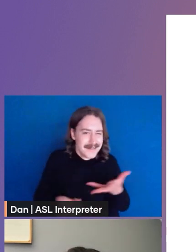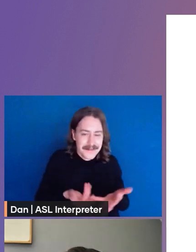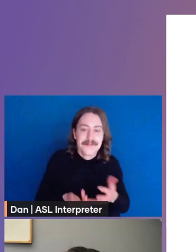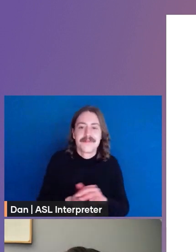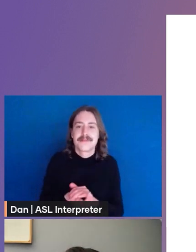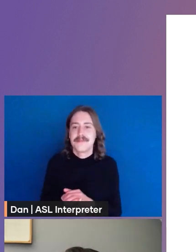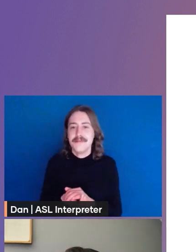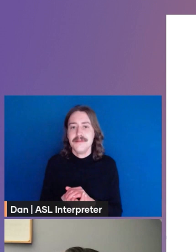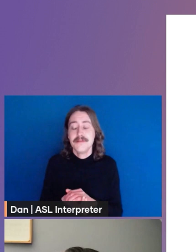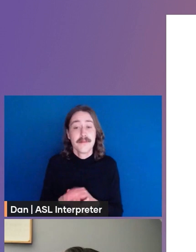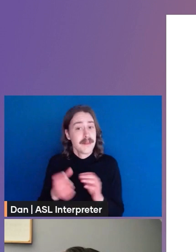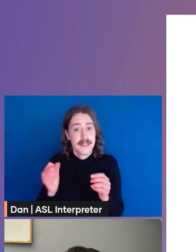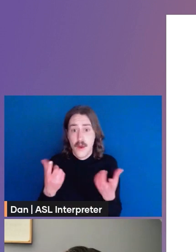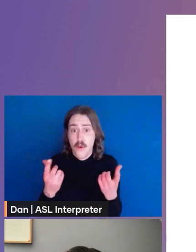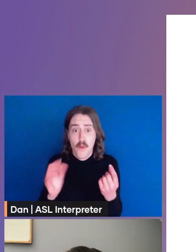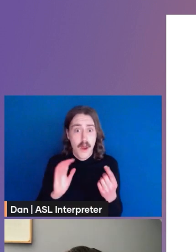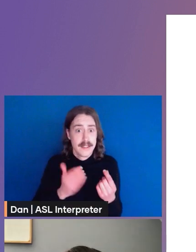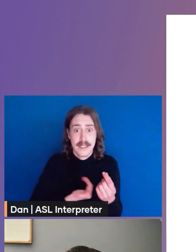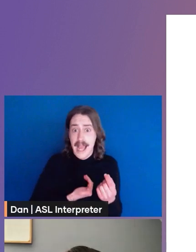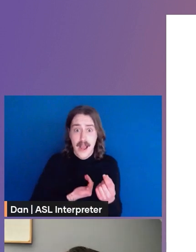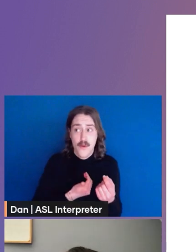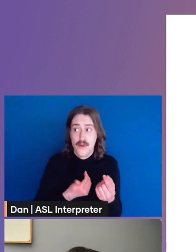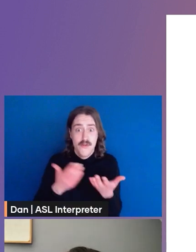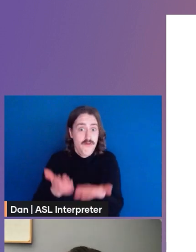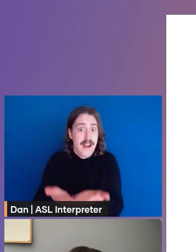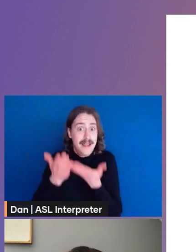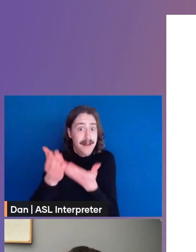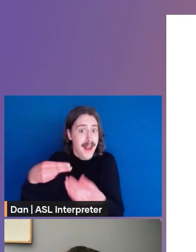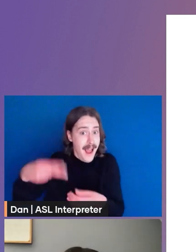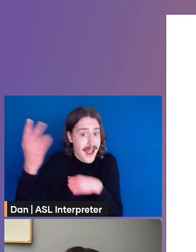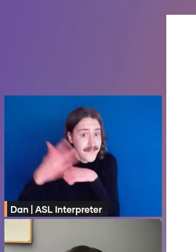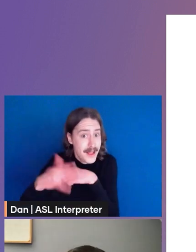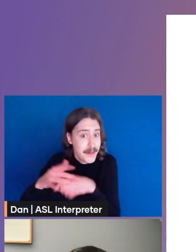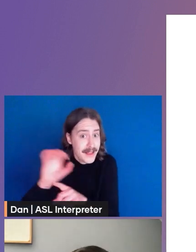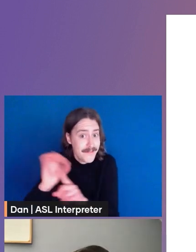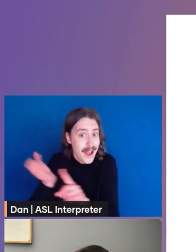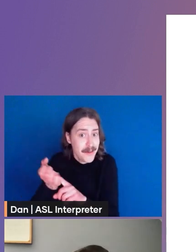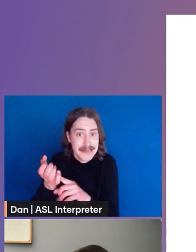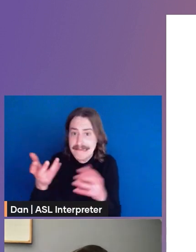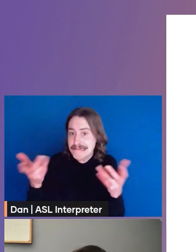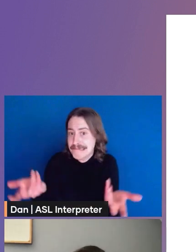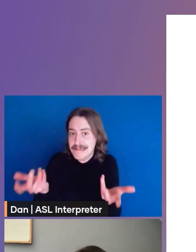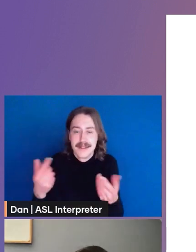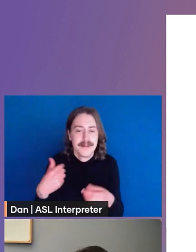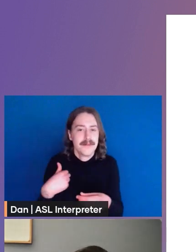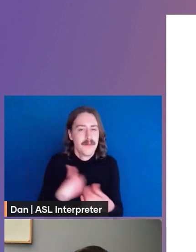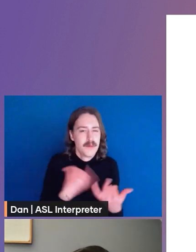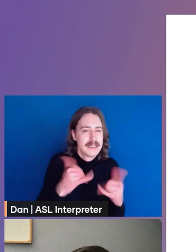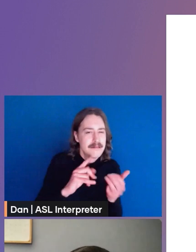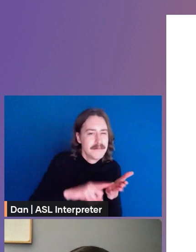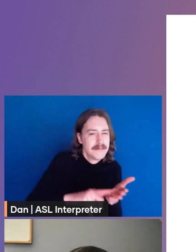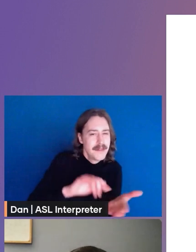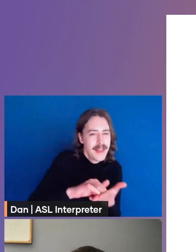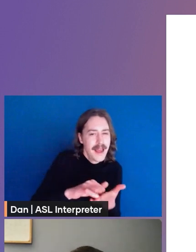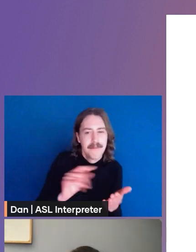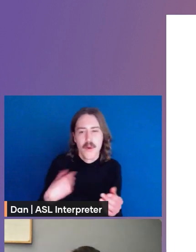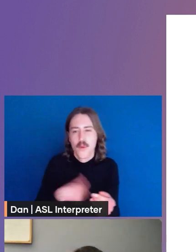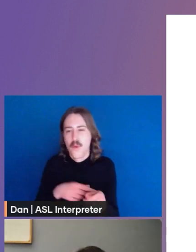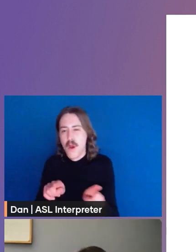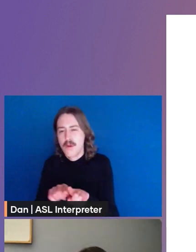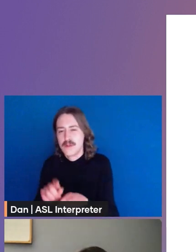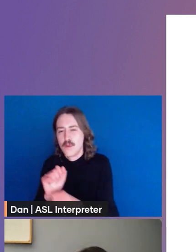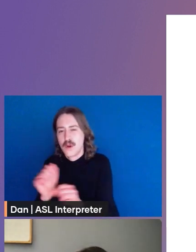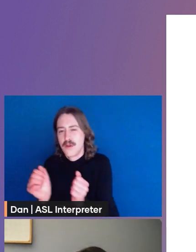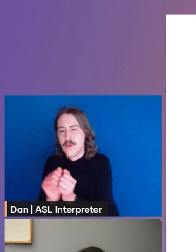the recommended high availability environment is what we think fits our needs right now. We are still working on the EKS aspect of this, right? We'd like a custom